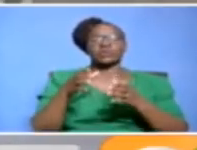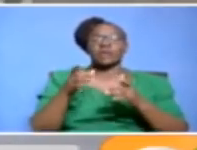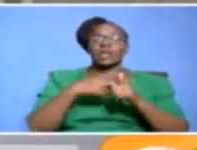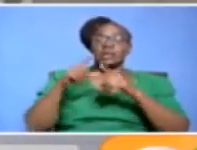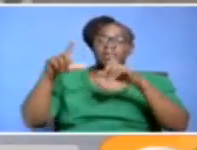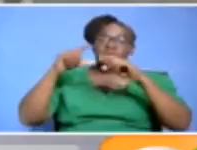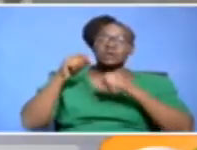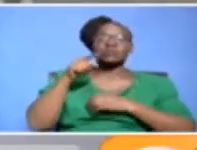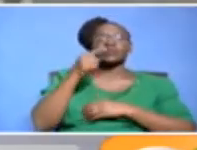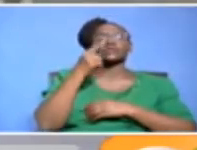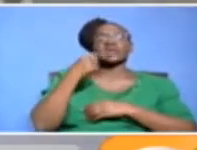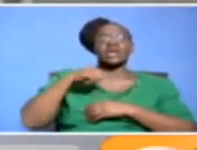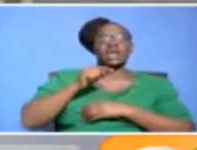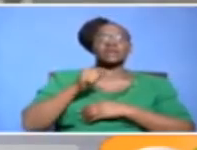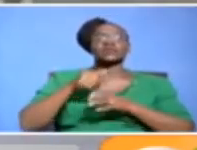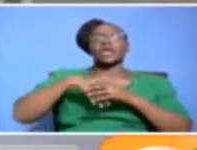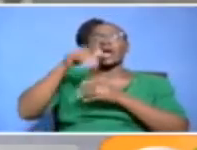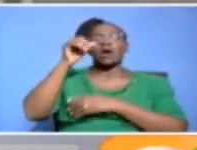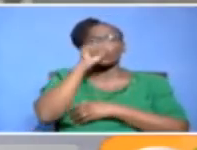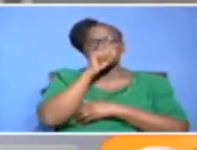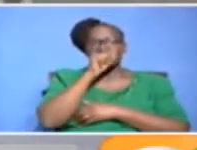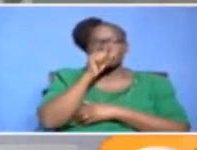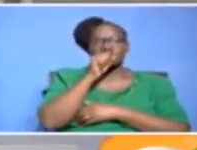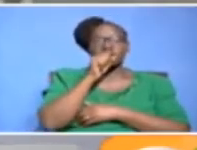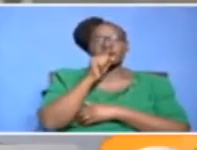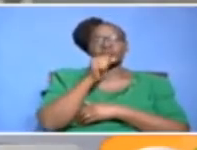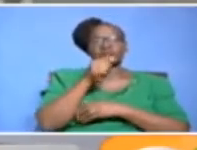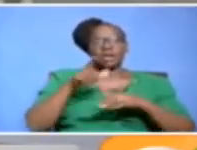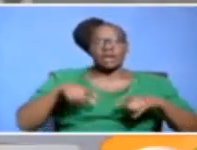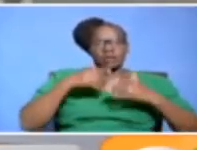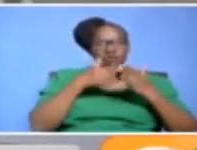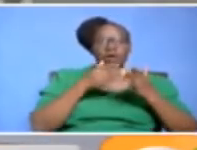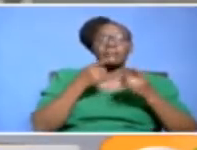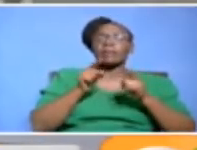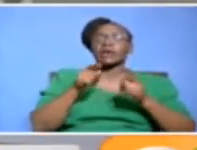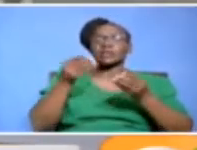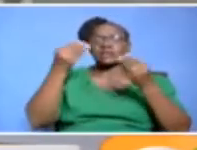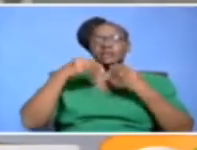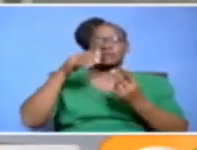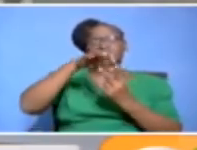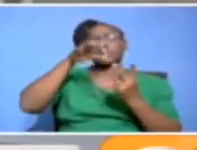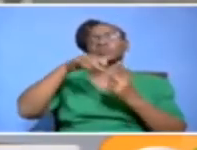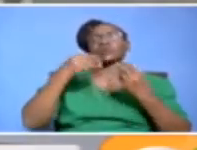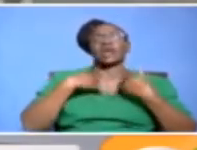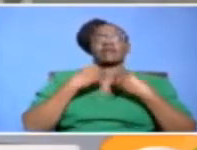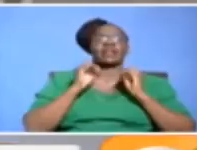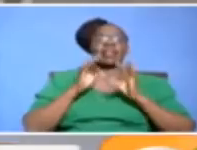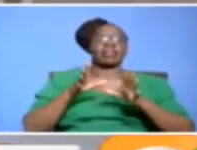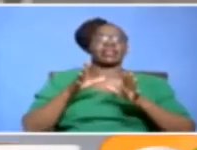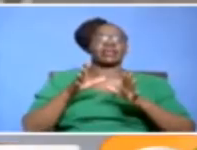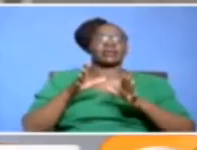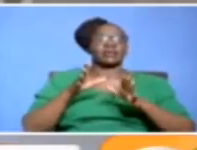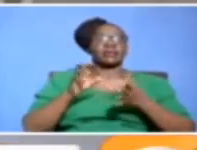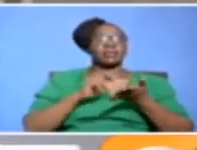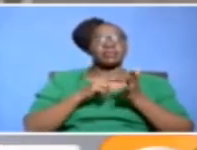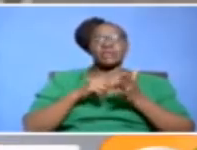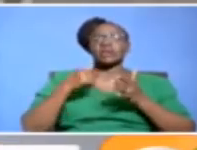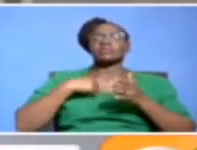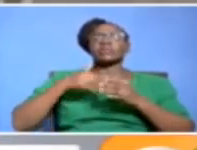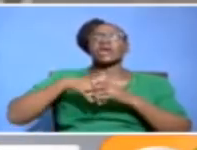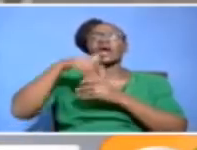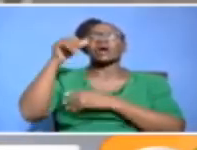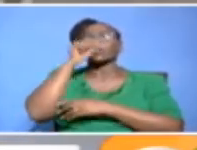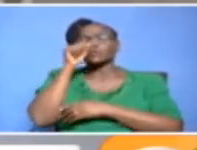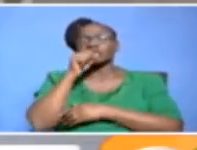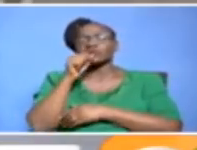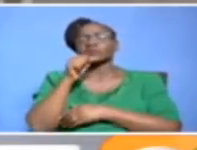you tell us we move out of the streets, but you have never given us an option, given us the